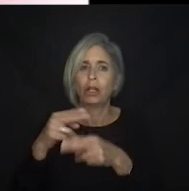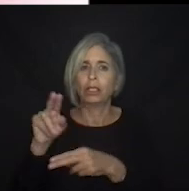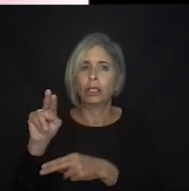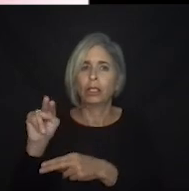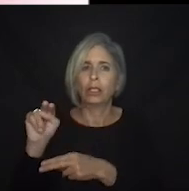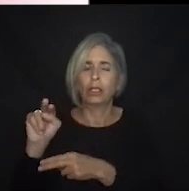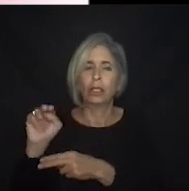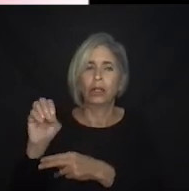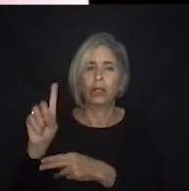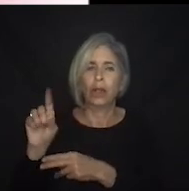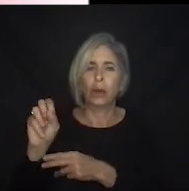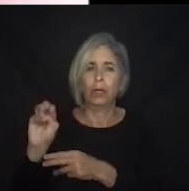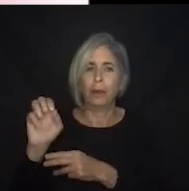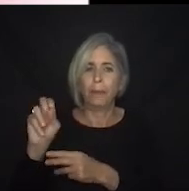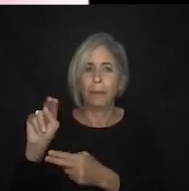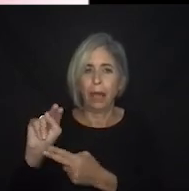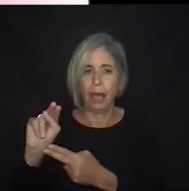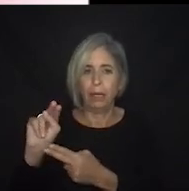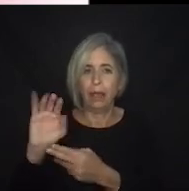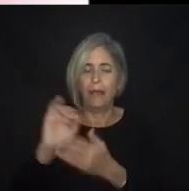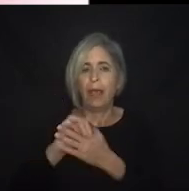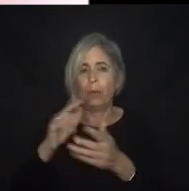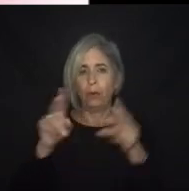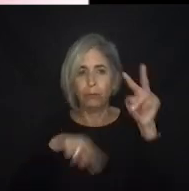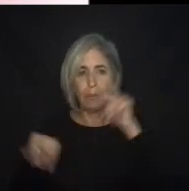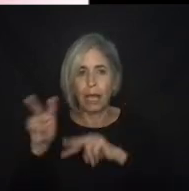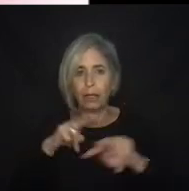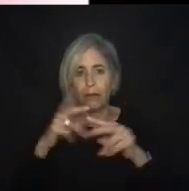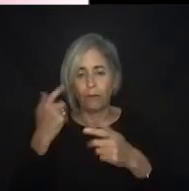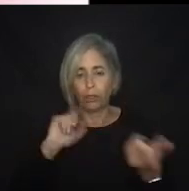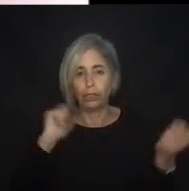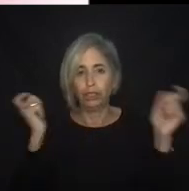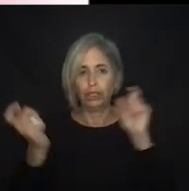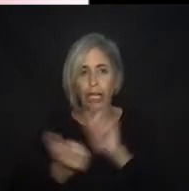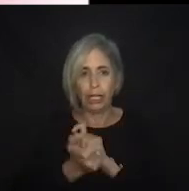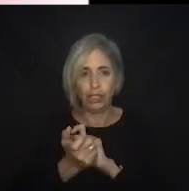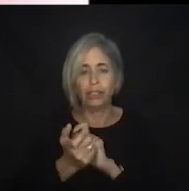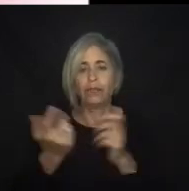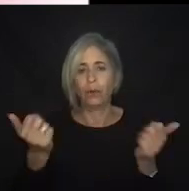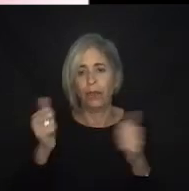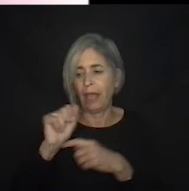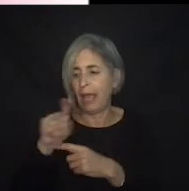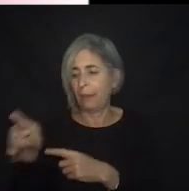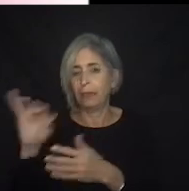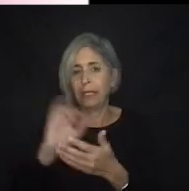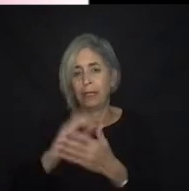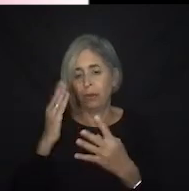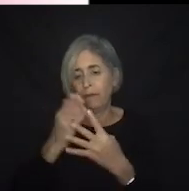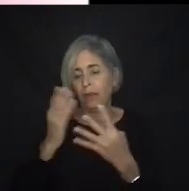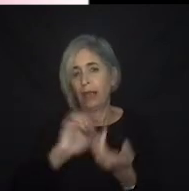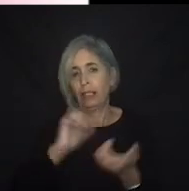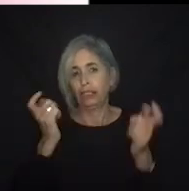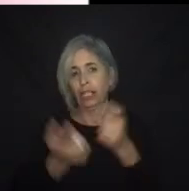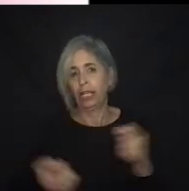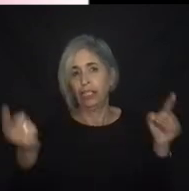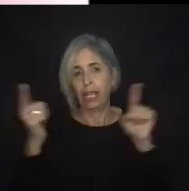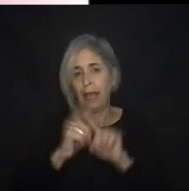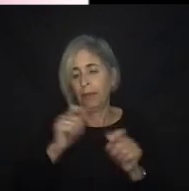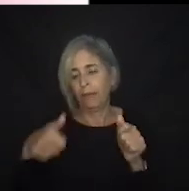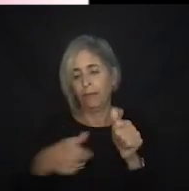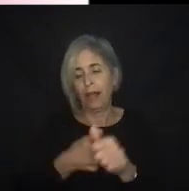just a custom node wrapper that will actively monitor for changes and update the node application when those file changes are